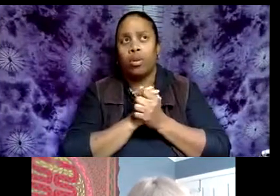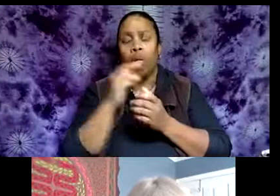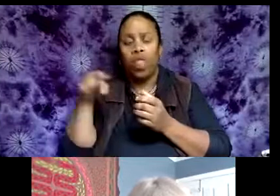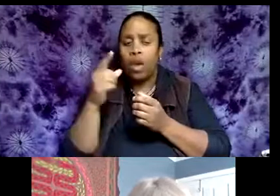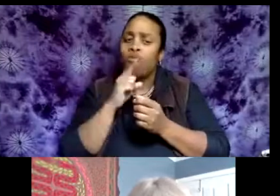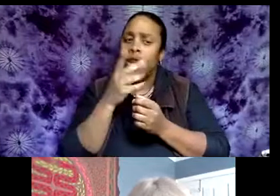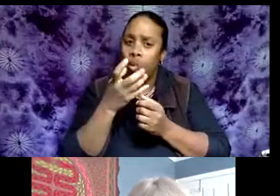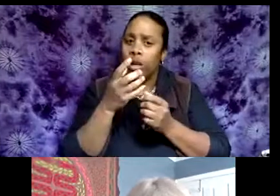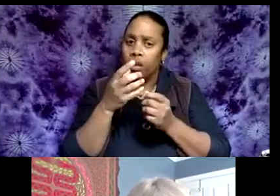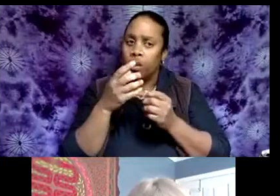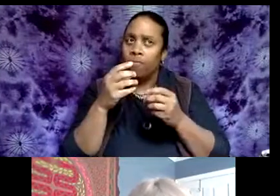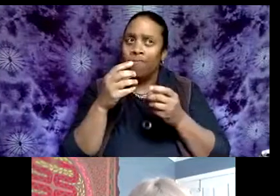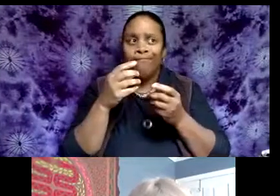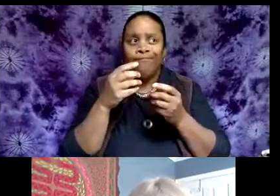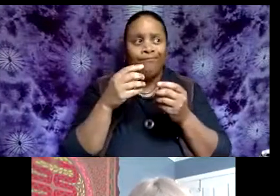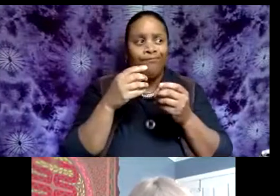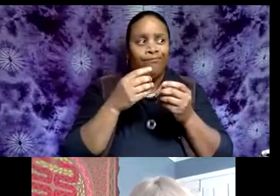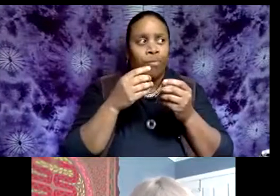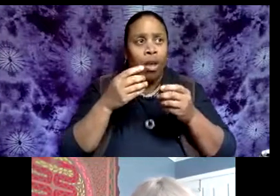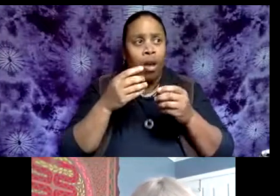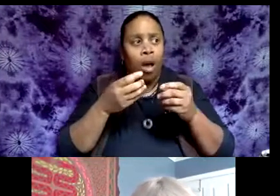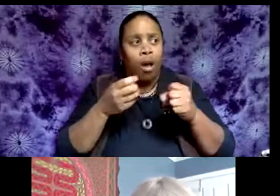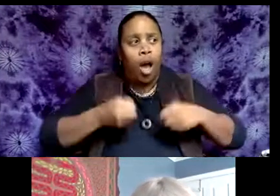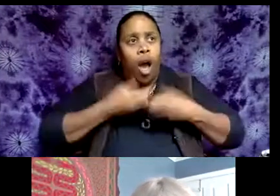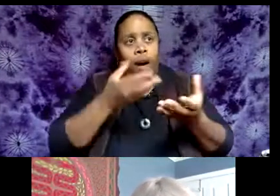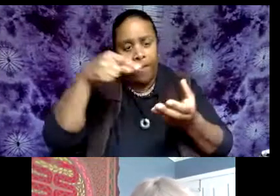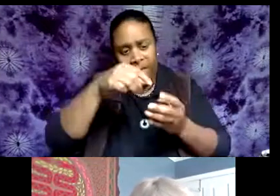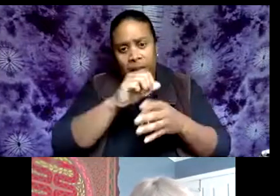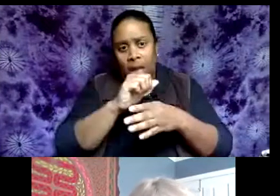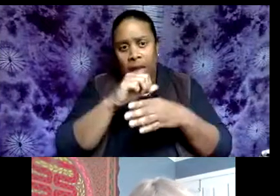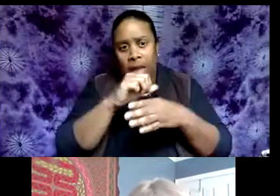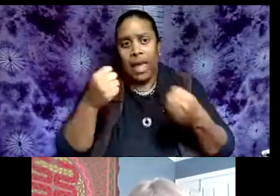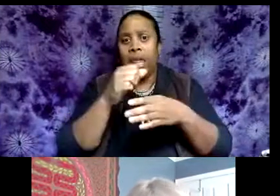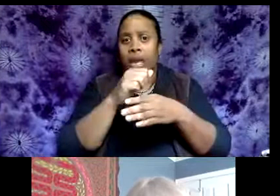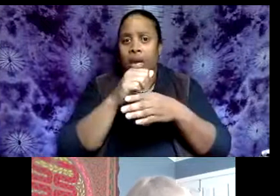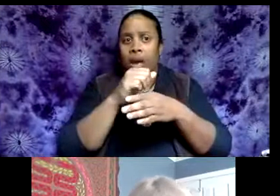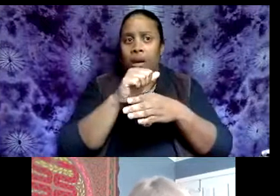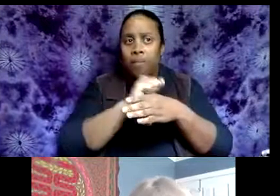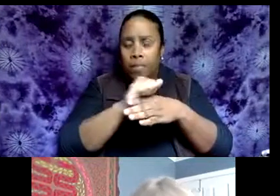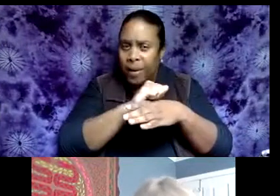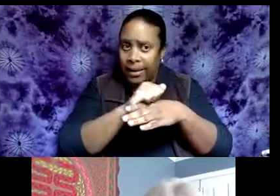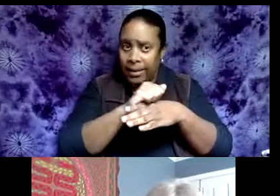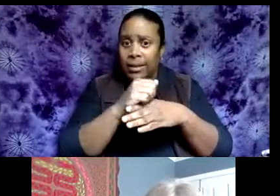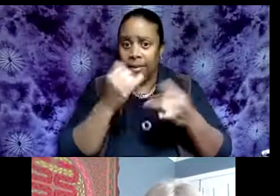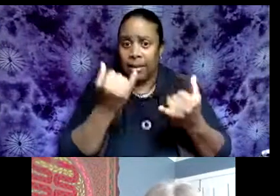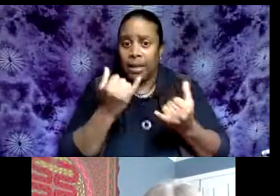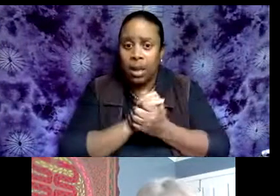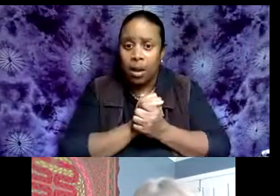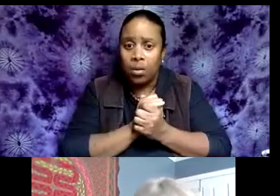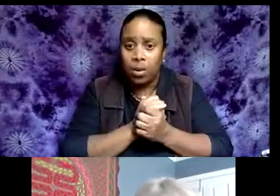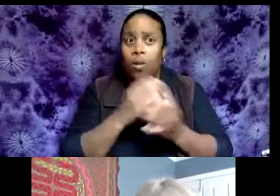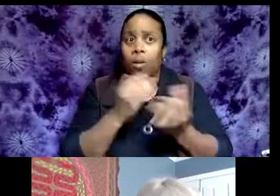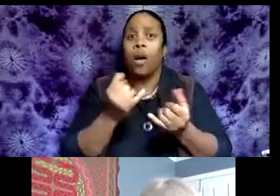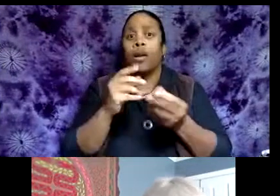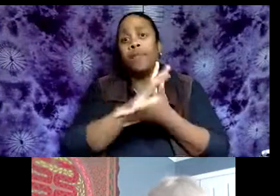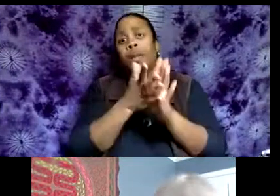there. So that's why the Seraphim Blueprint has been it's regained its popularity